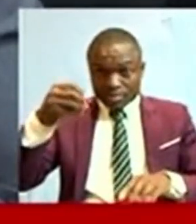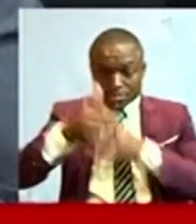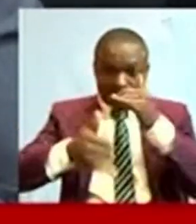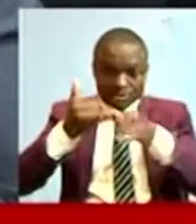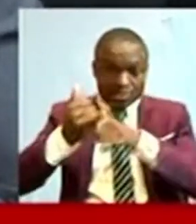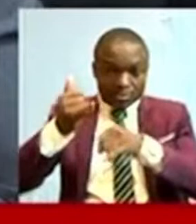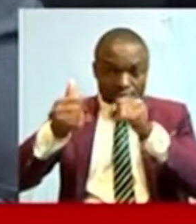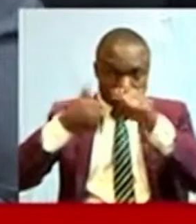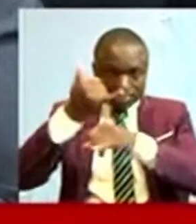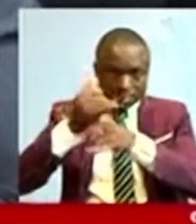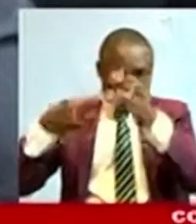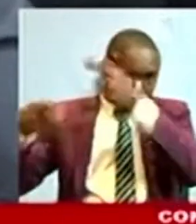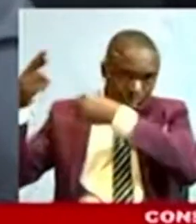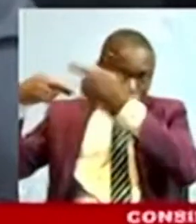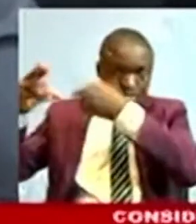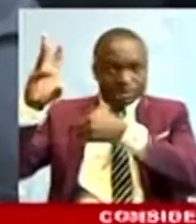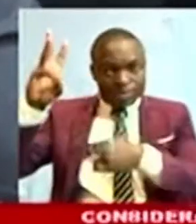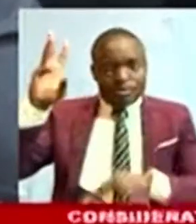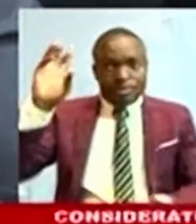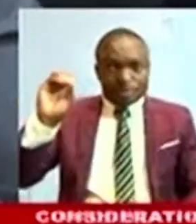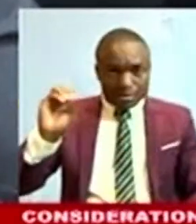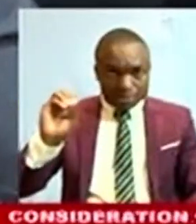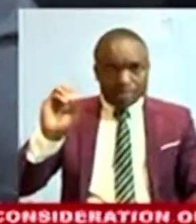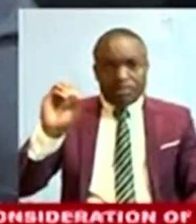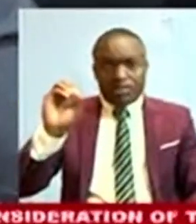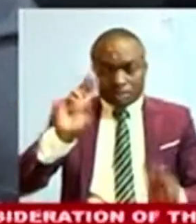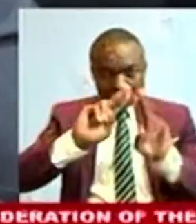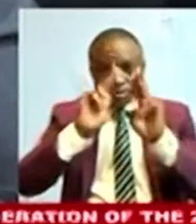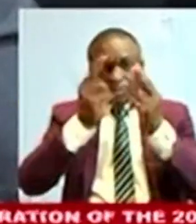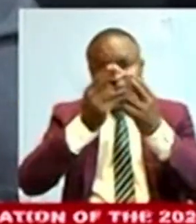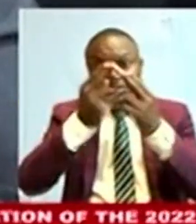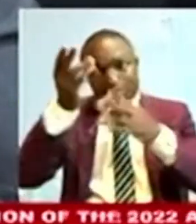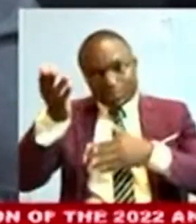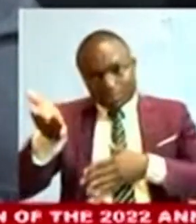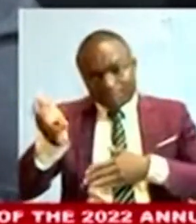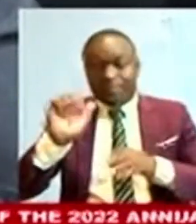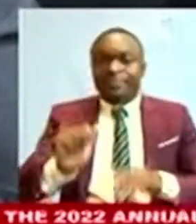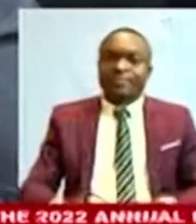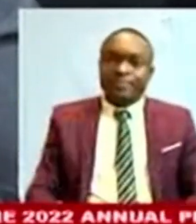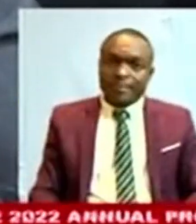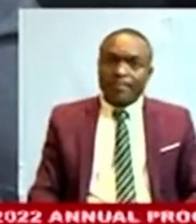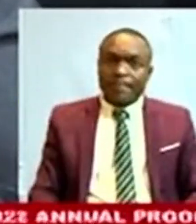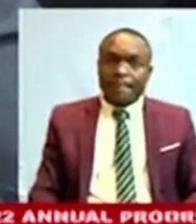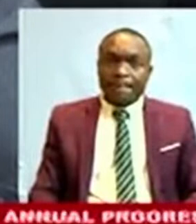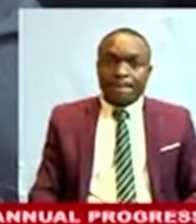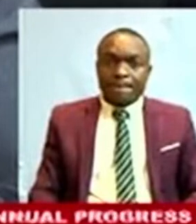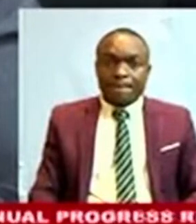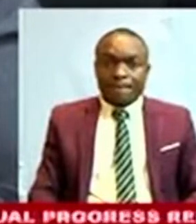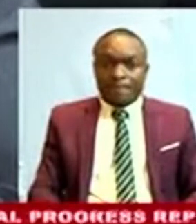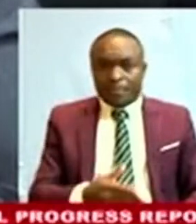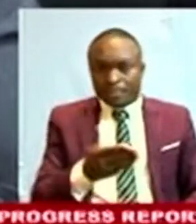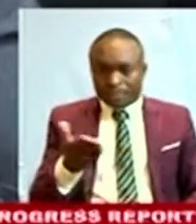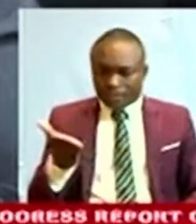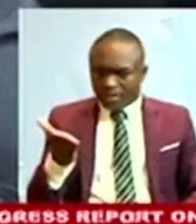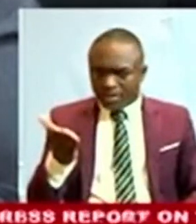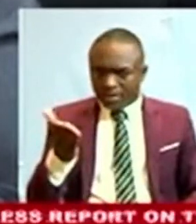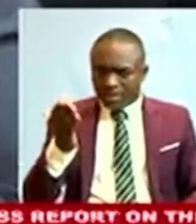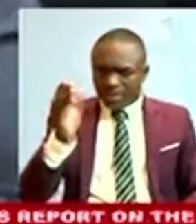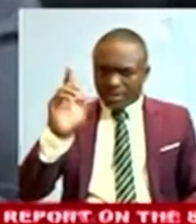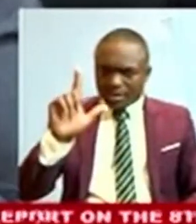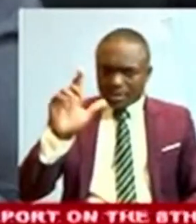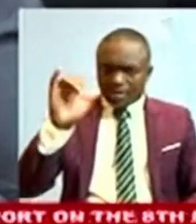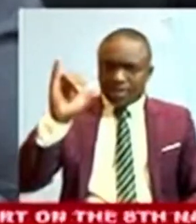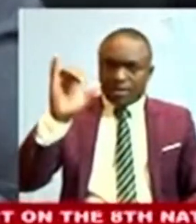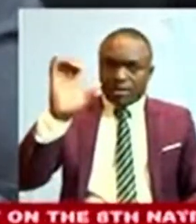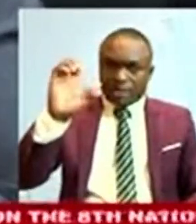Cobalt 60 units, the 2 units which are there. It was also the case for the linear accelerator. In